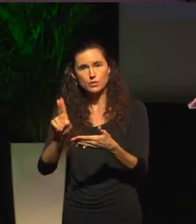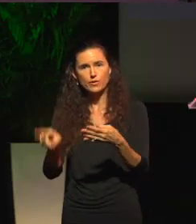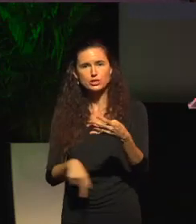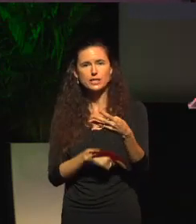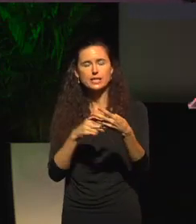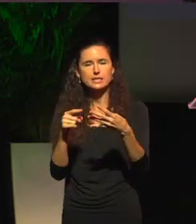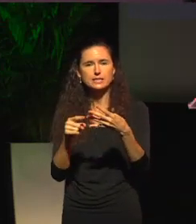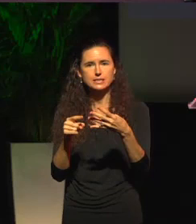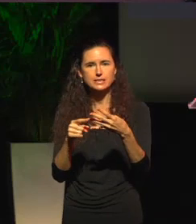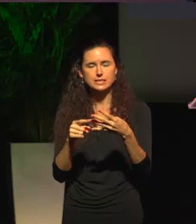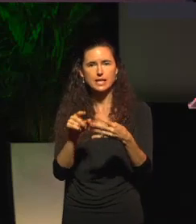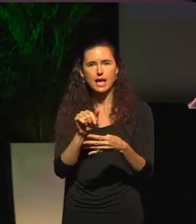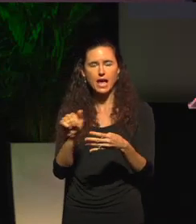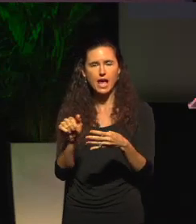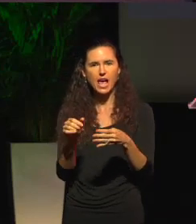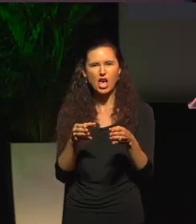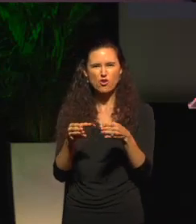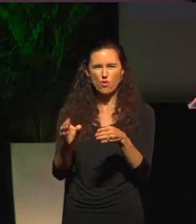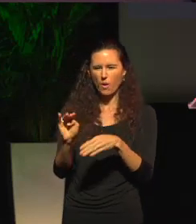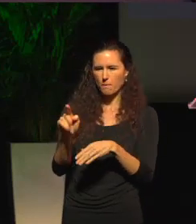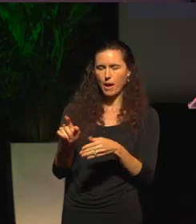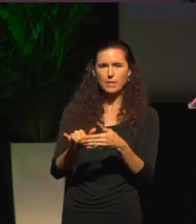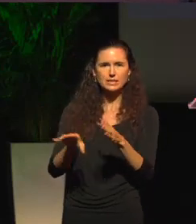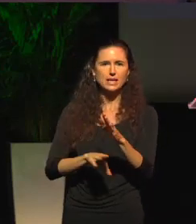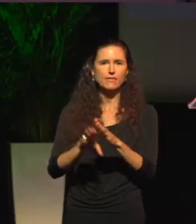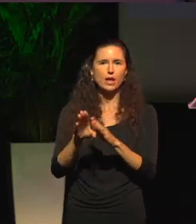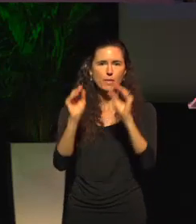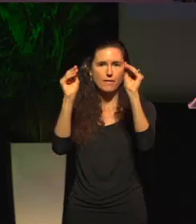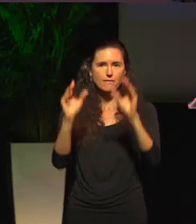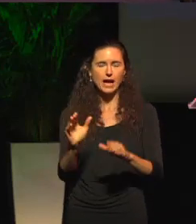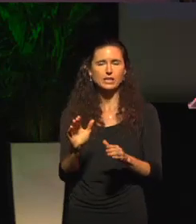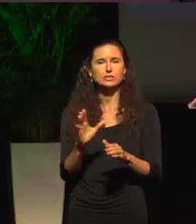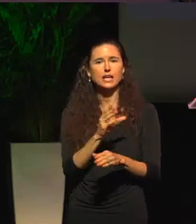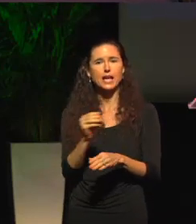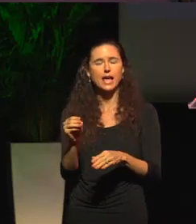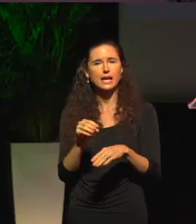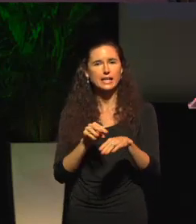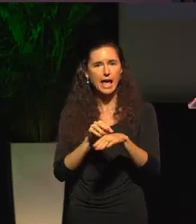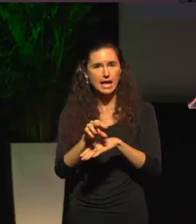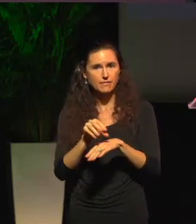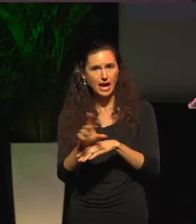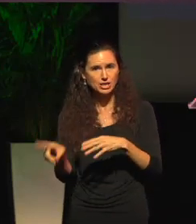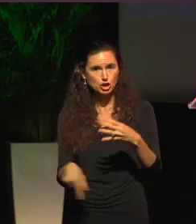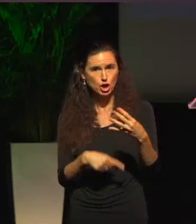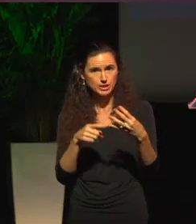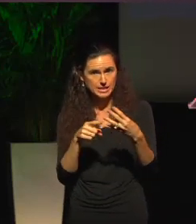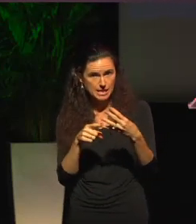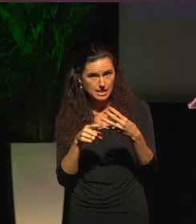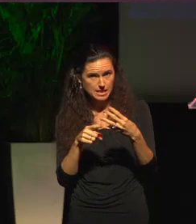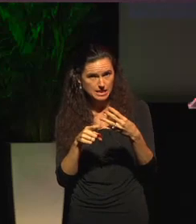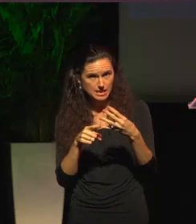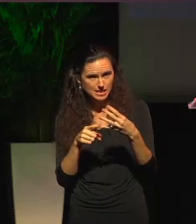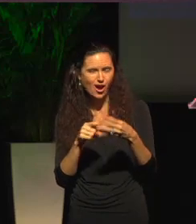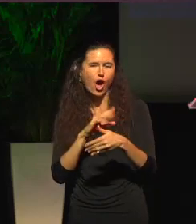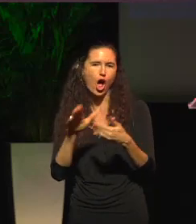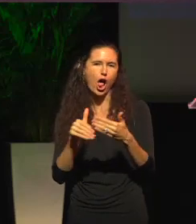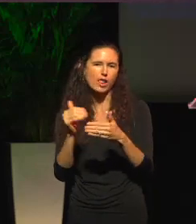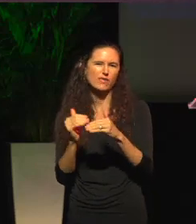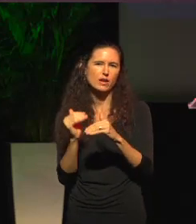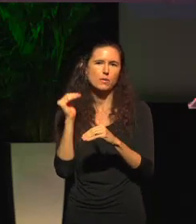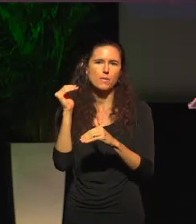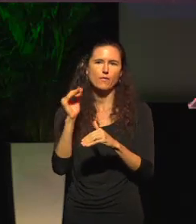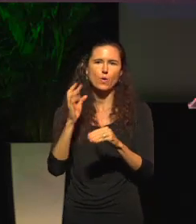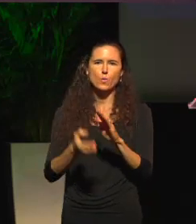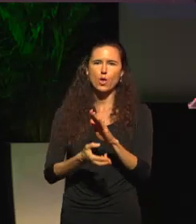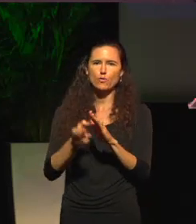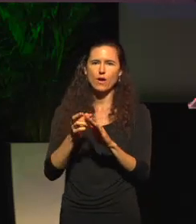C, AA roadmaps are developed by faculty and academic advisors. Or D, all of the above. We'll review